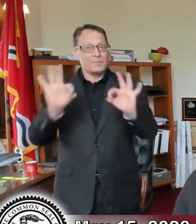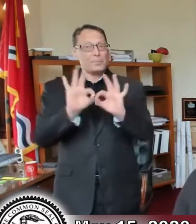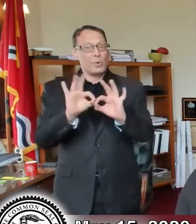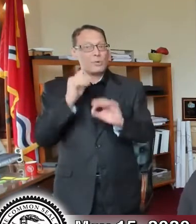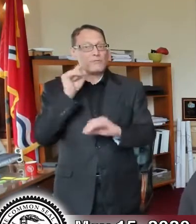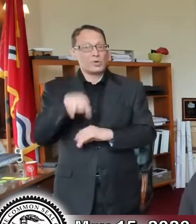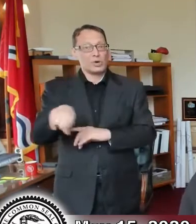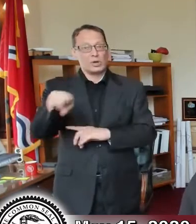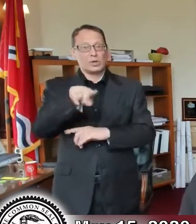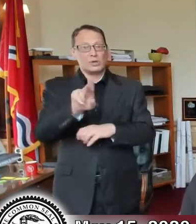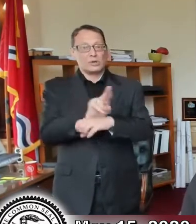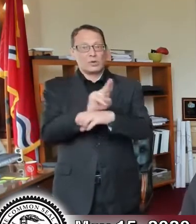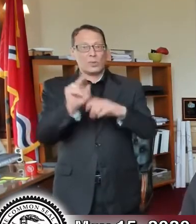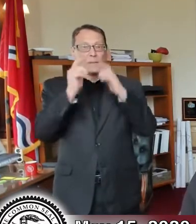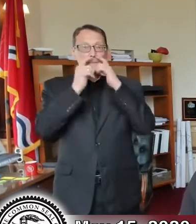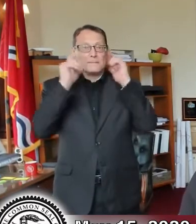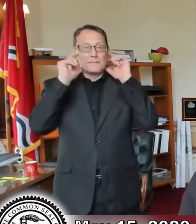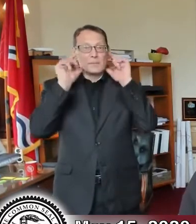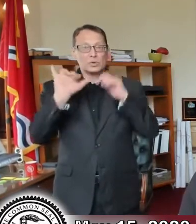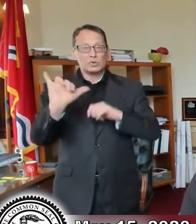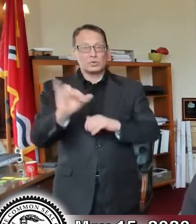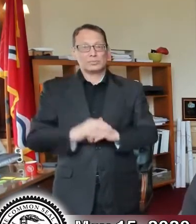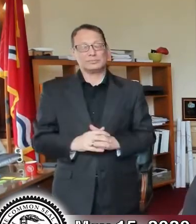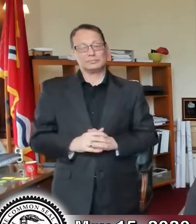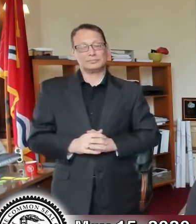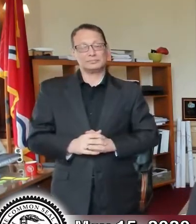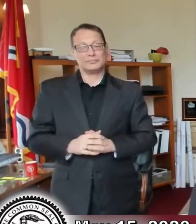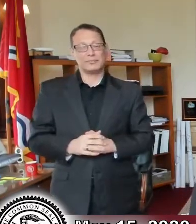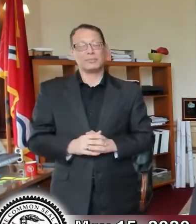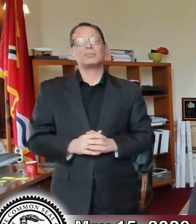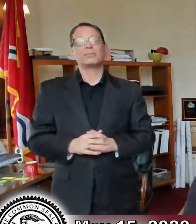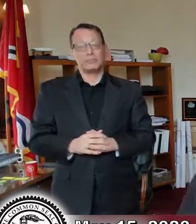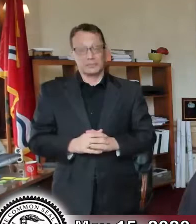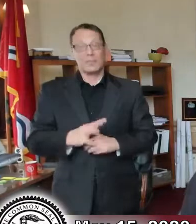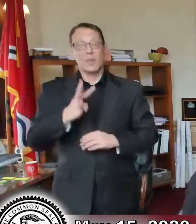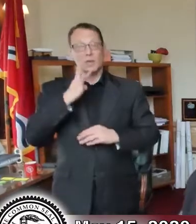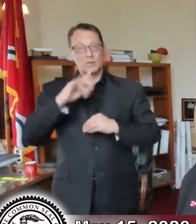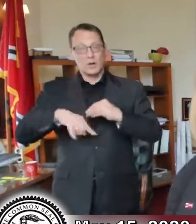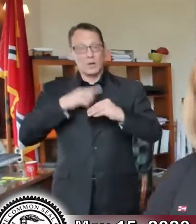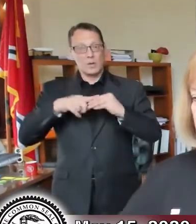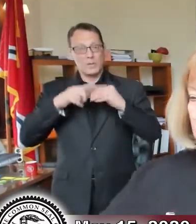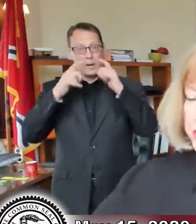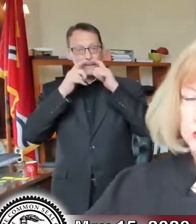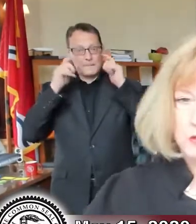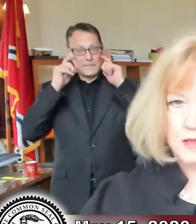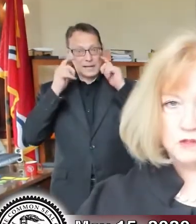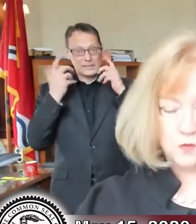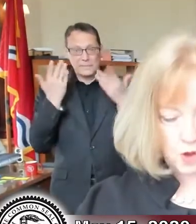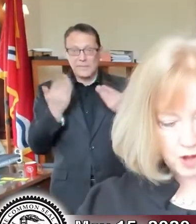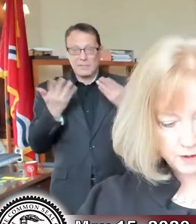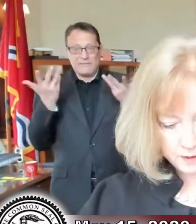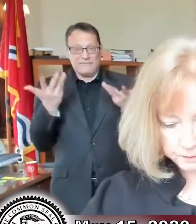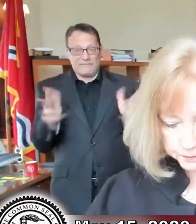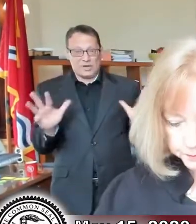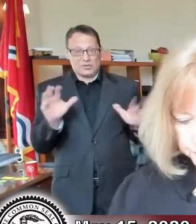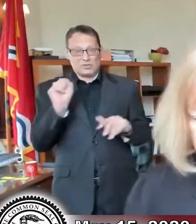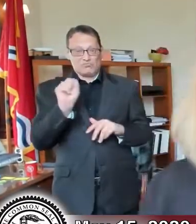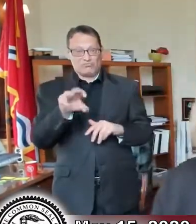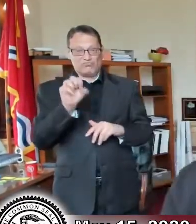wear masks as well. And speaking of masks, I may have told you last